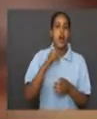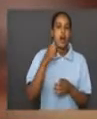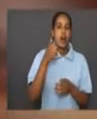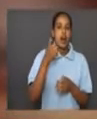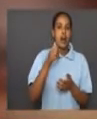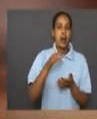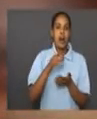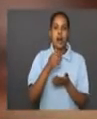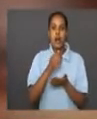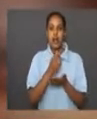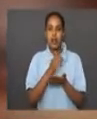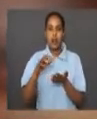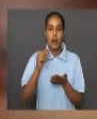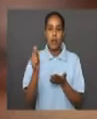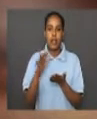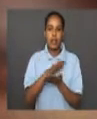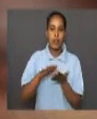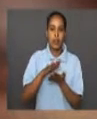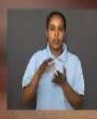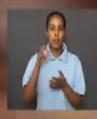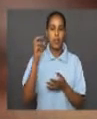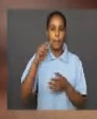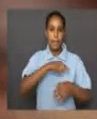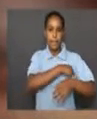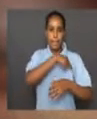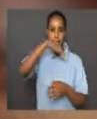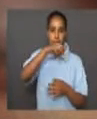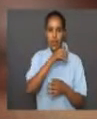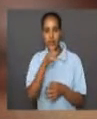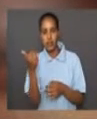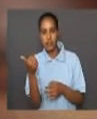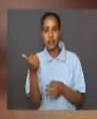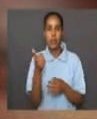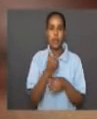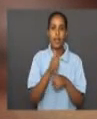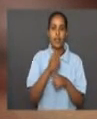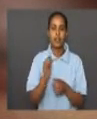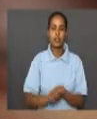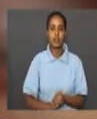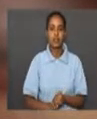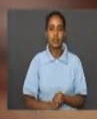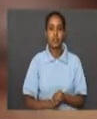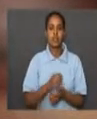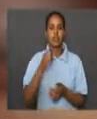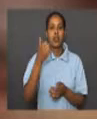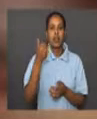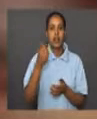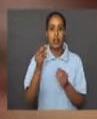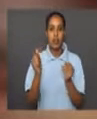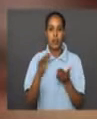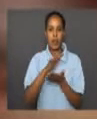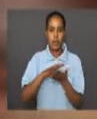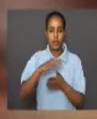Amalgam is an alloy of mercury with another metal or metals. The